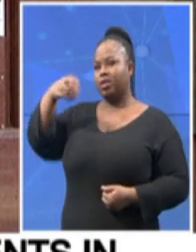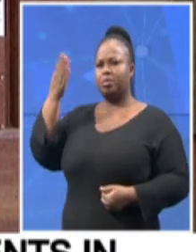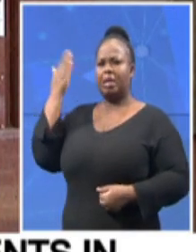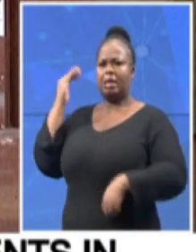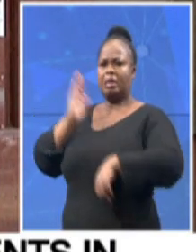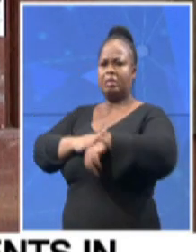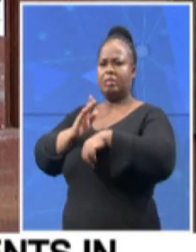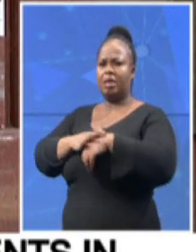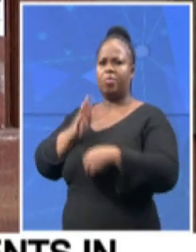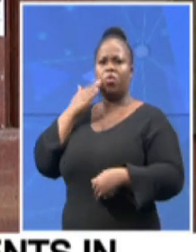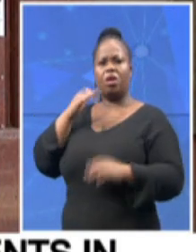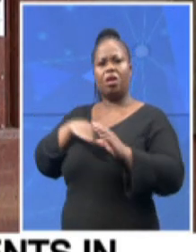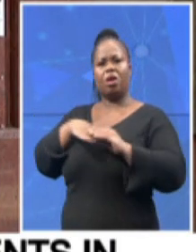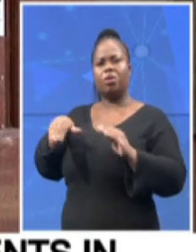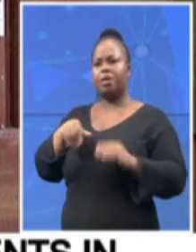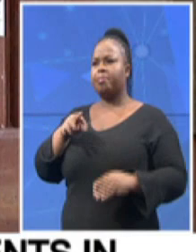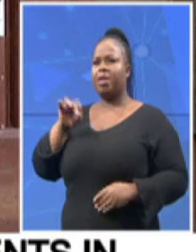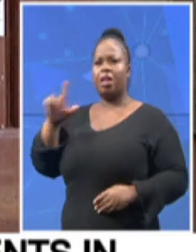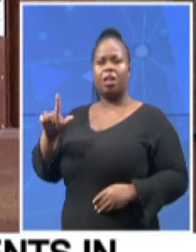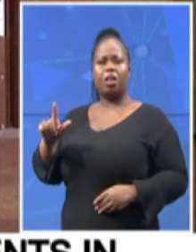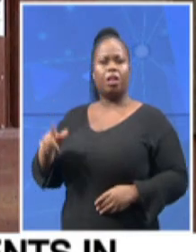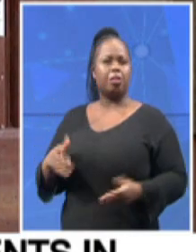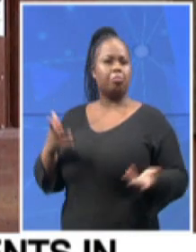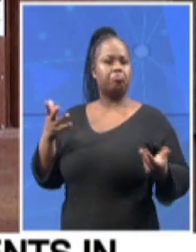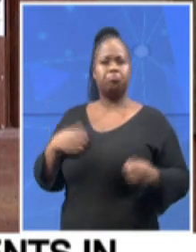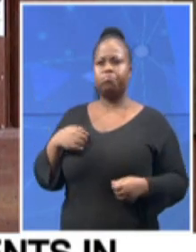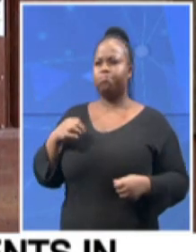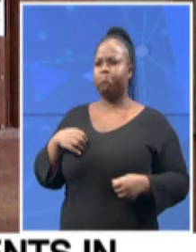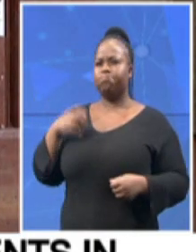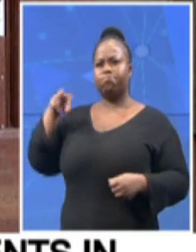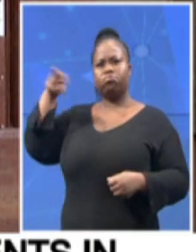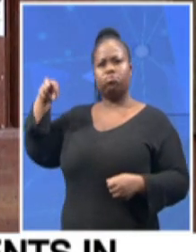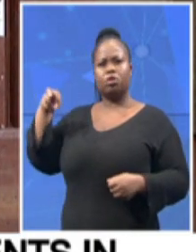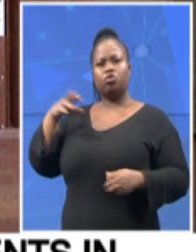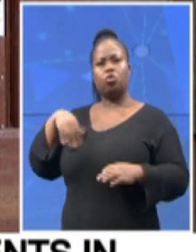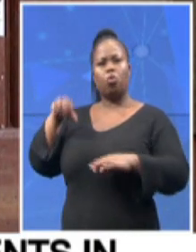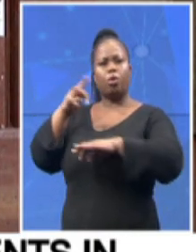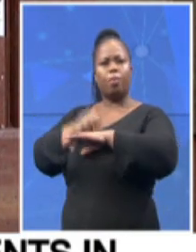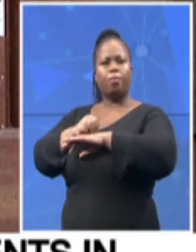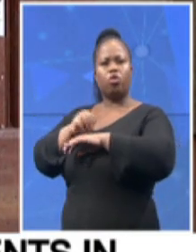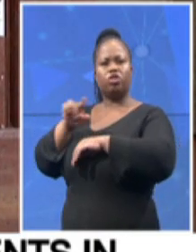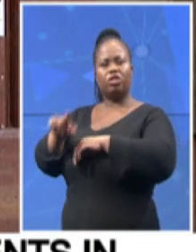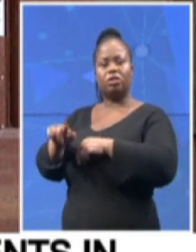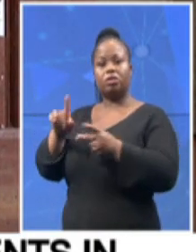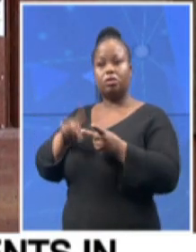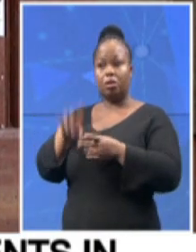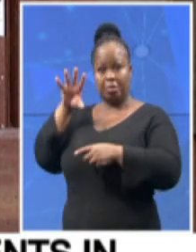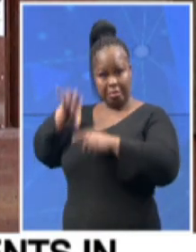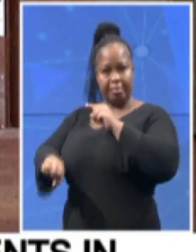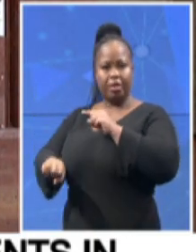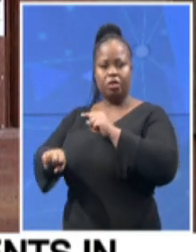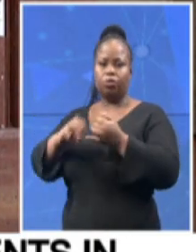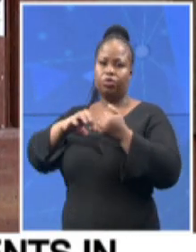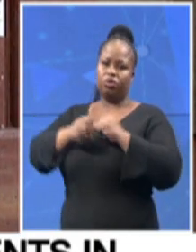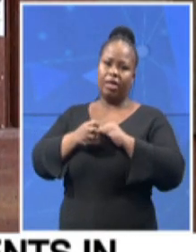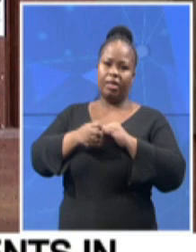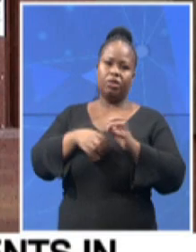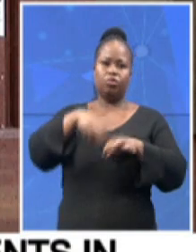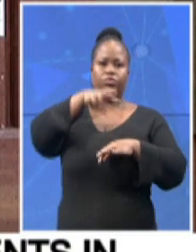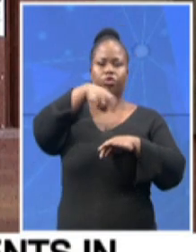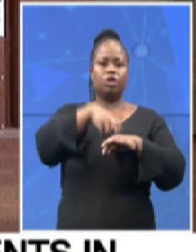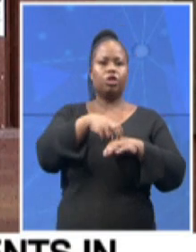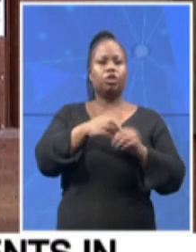time when he was out on bail. He traveled once to Mauritius, and then he was caught actually trying to travel